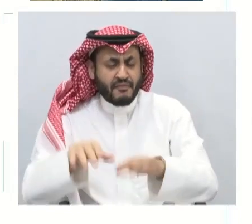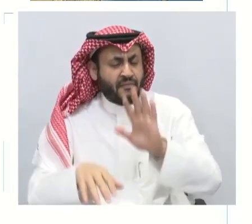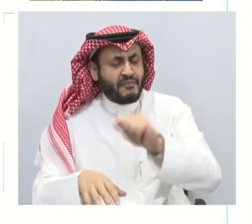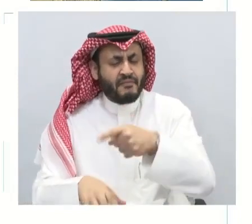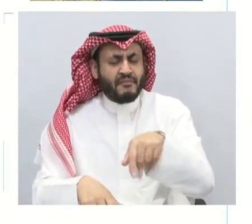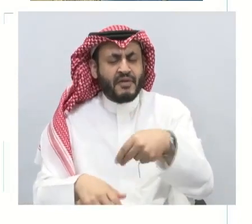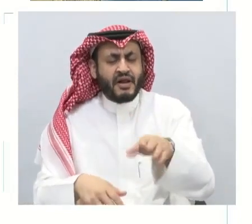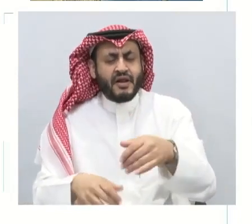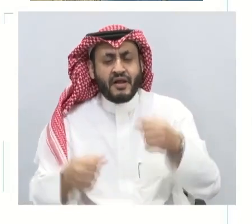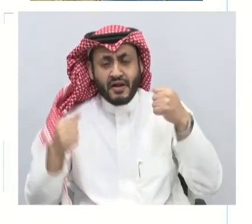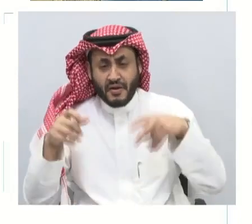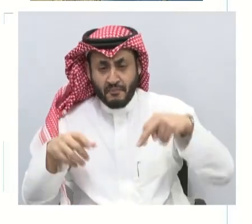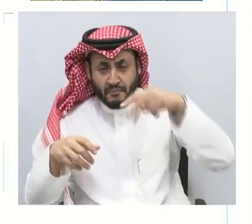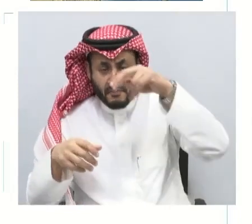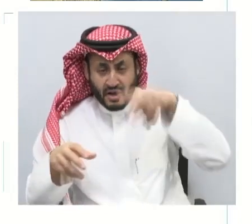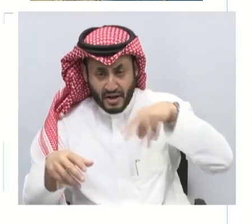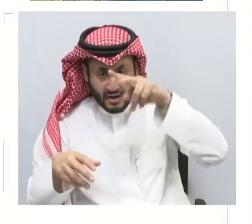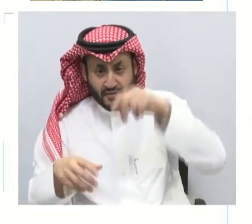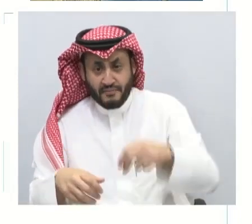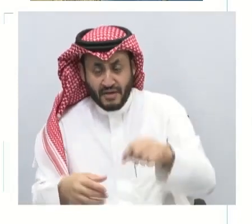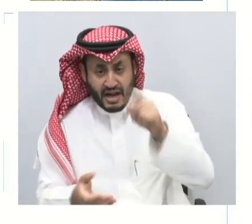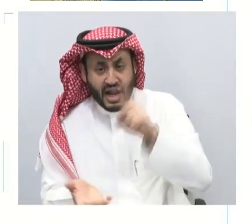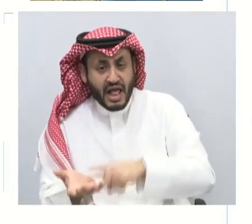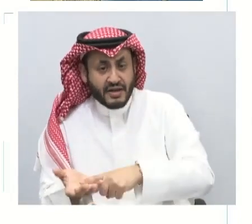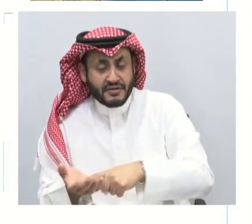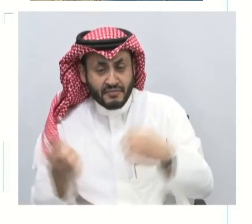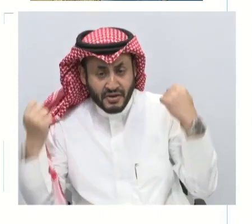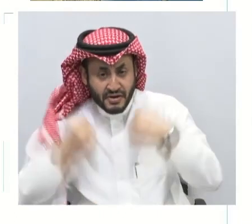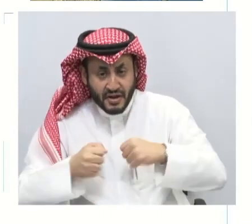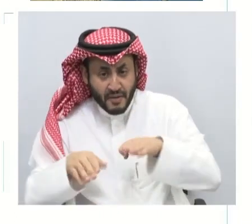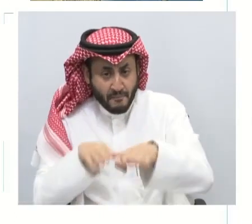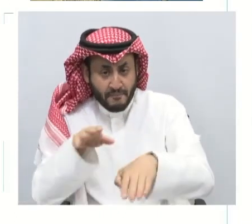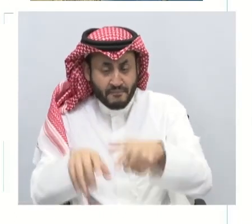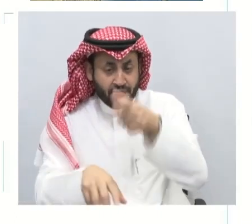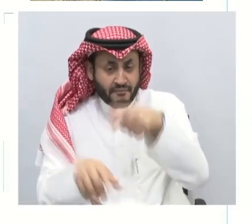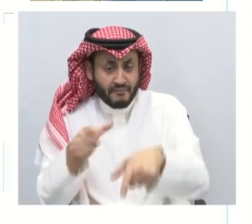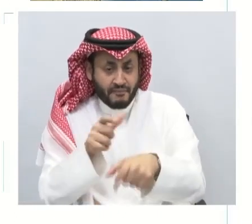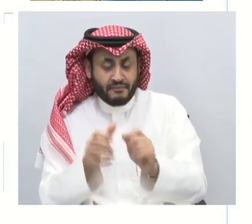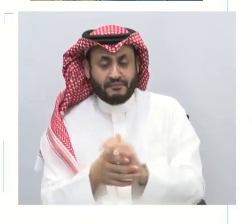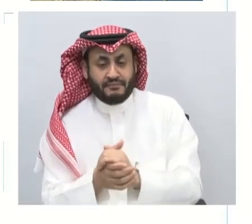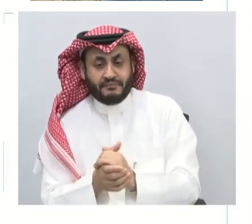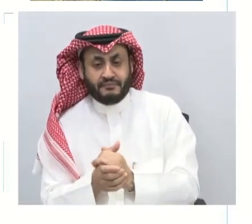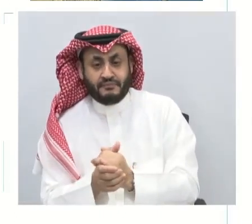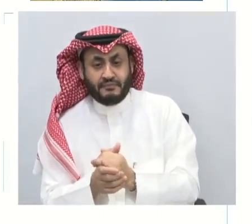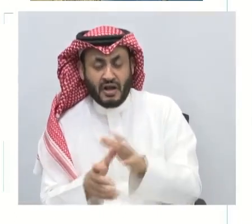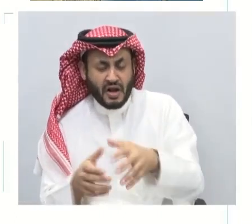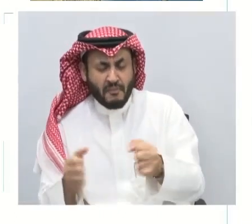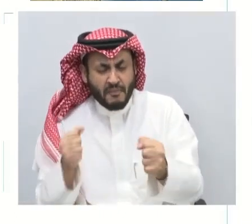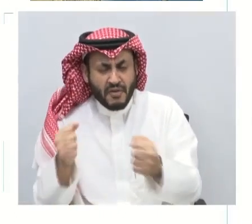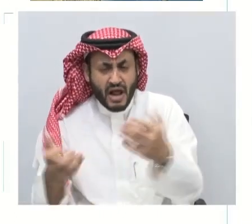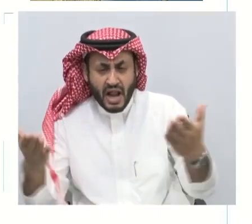When you go up to the mountains, do you think that you need a jacket and boots, which means that the weather there is